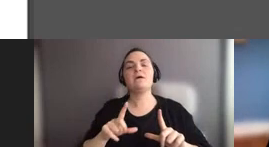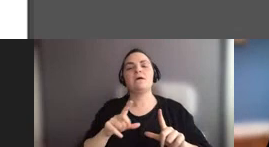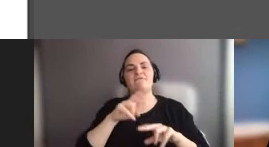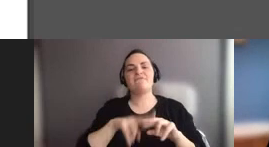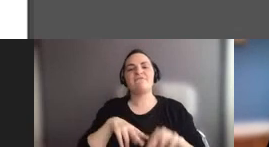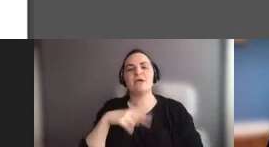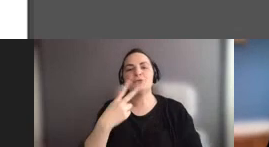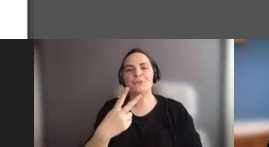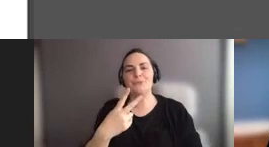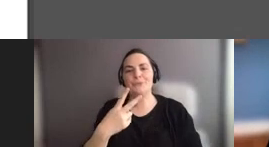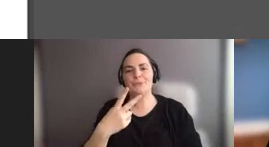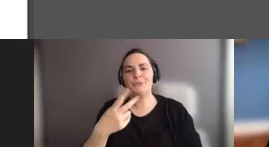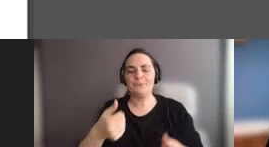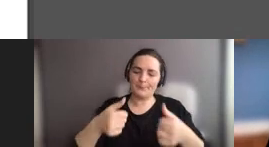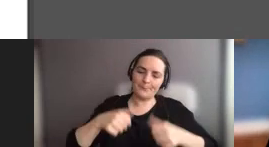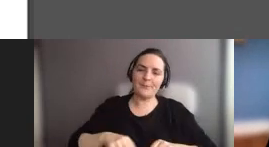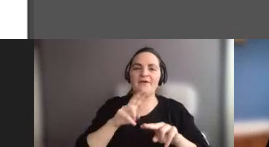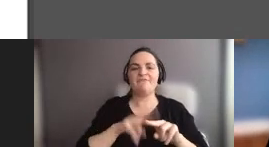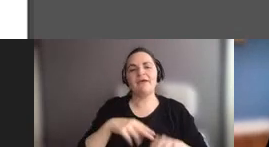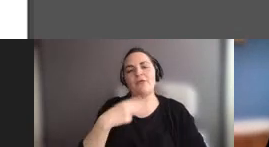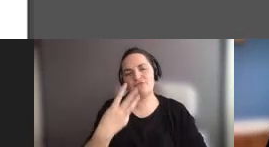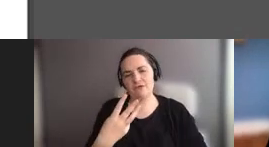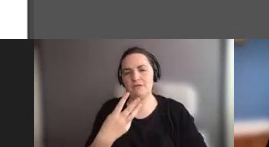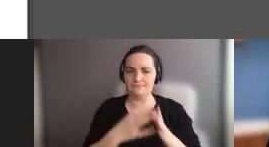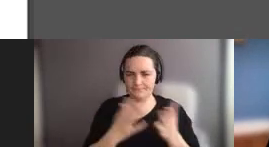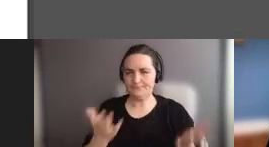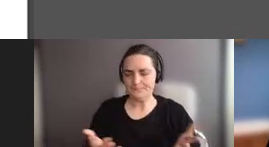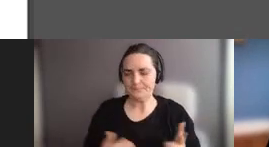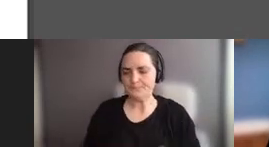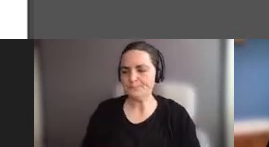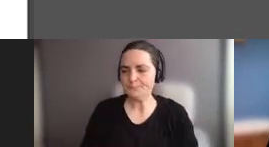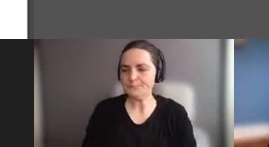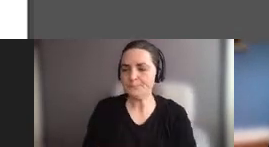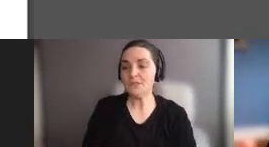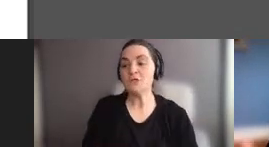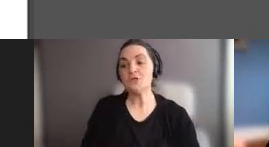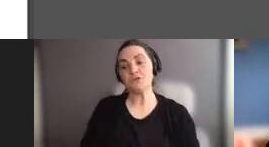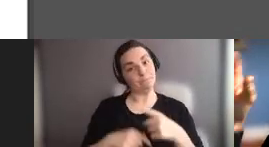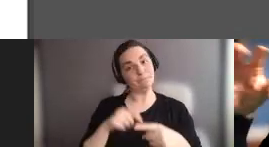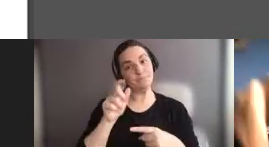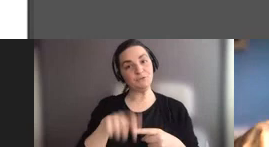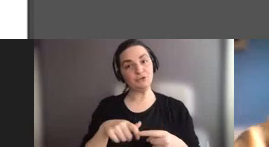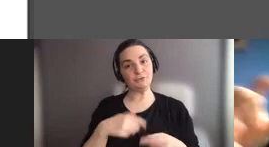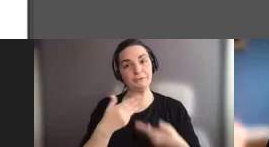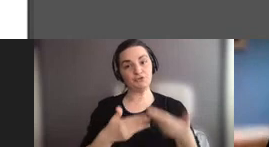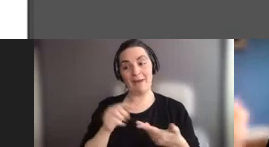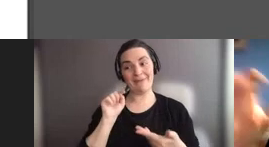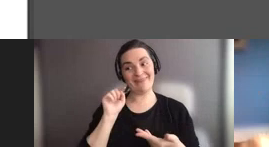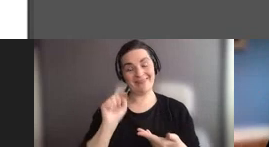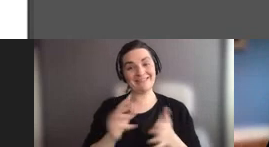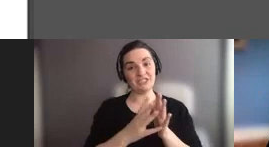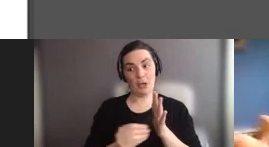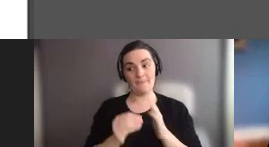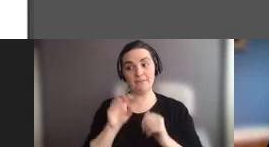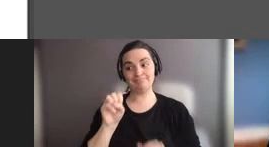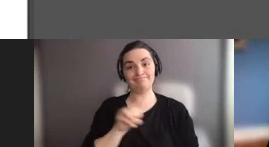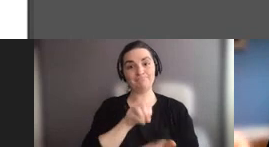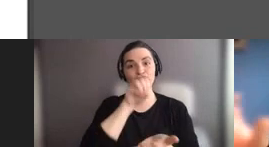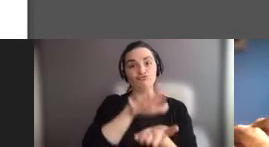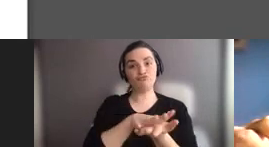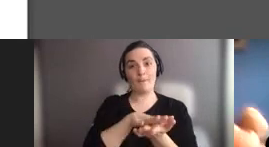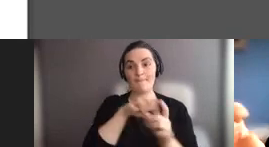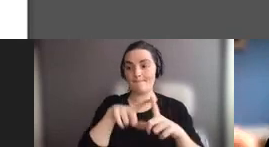3. So this particular student is talking about this particular example, and what they've done is they've dropped the example as